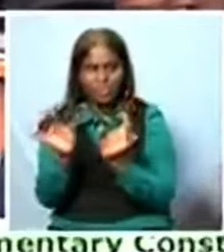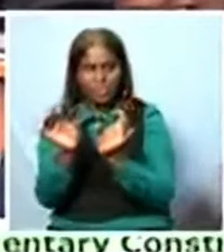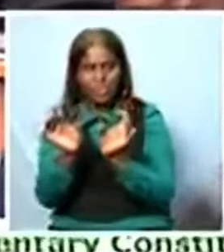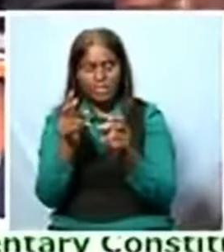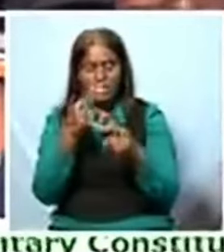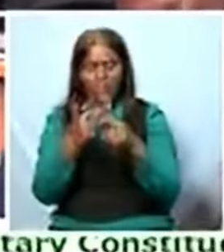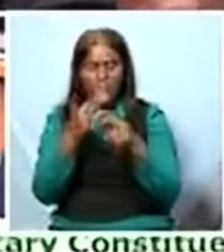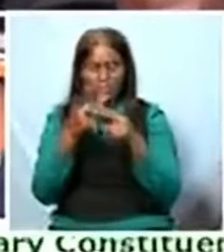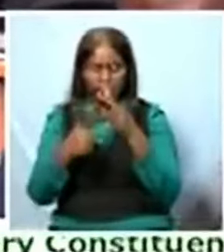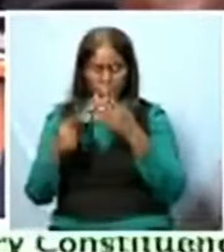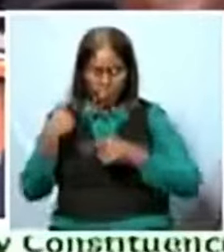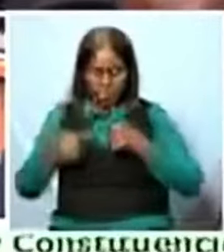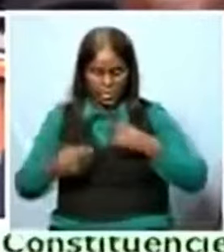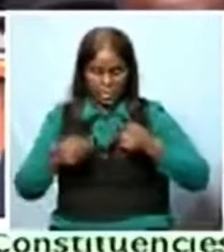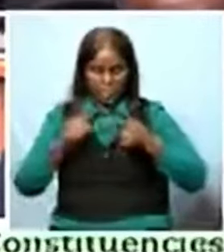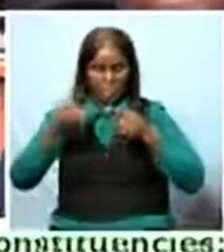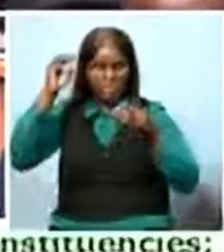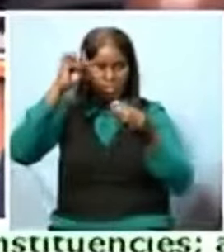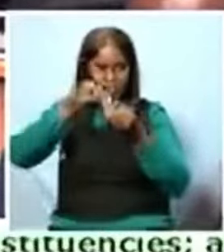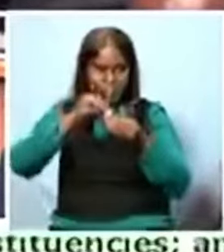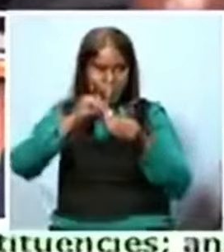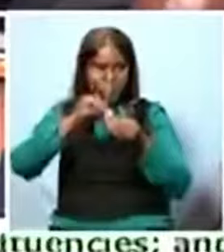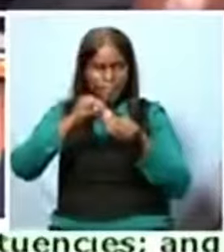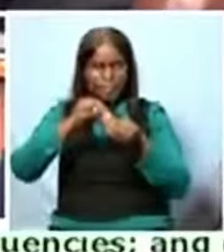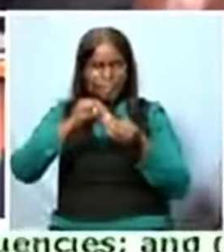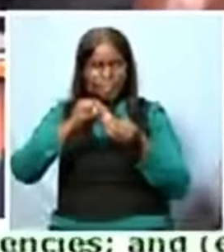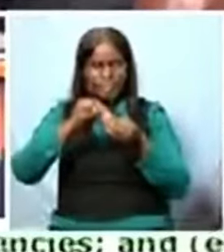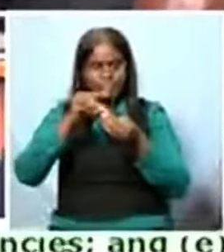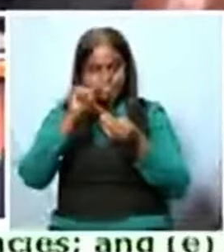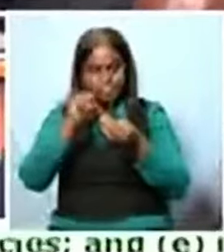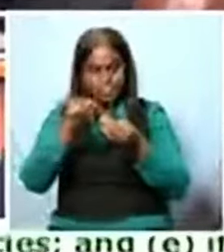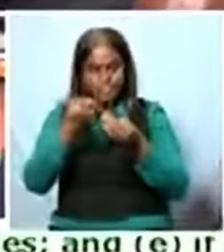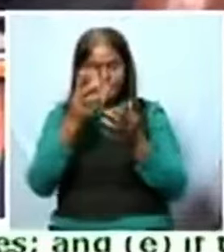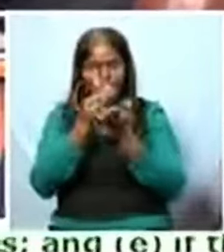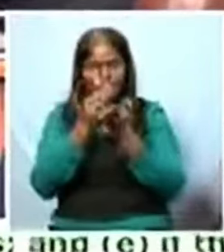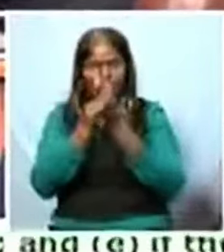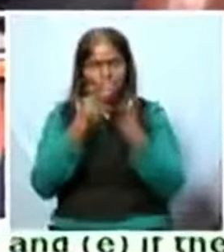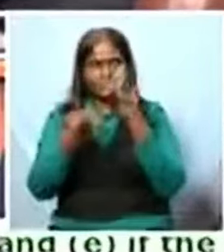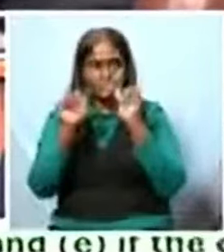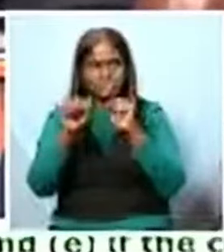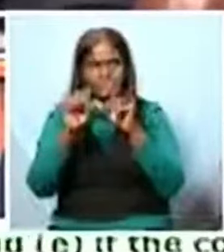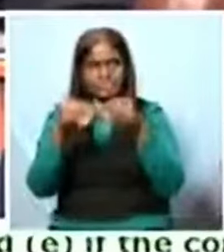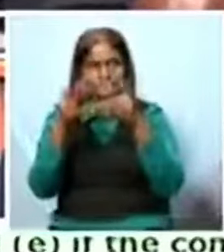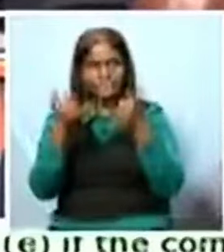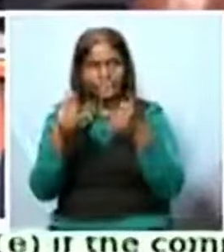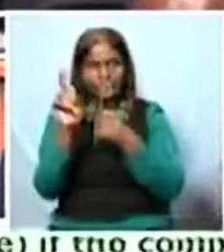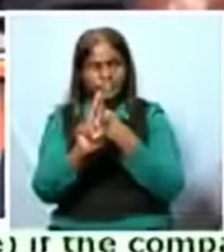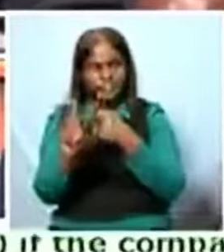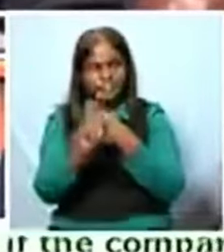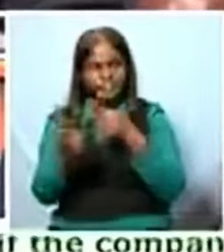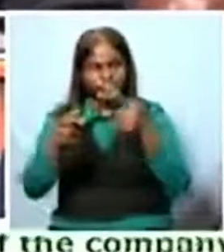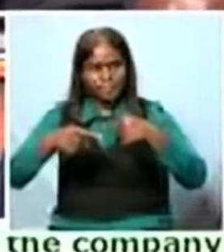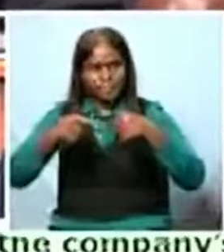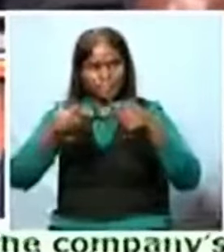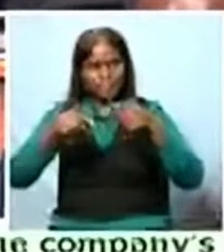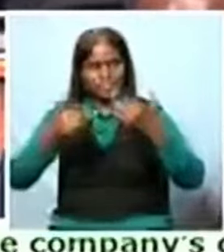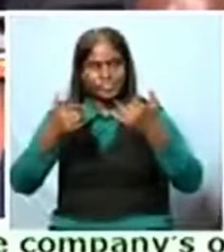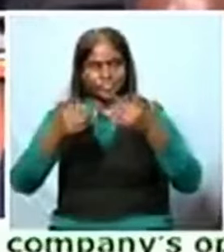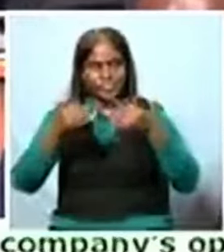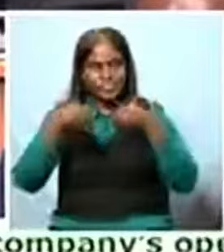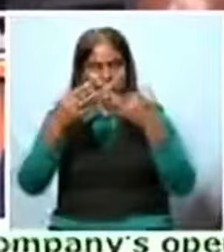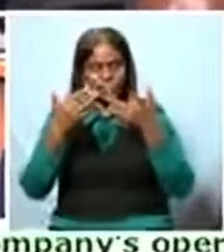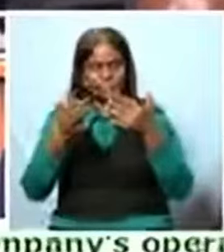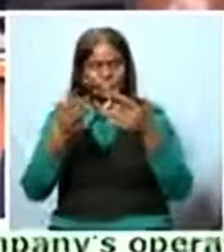called Kamfinsa to supplement the money that we've been able to provide using local resources? Is there